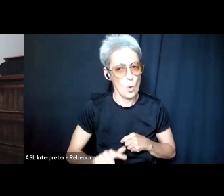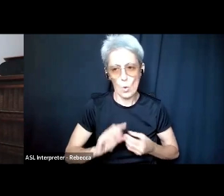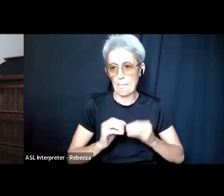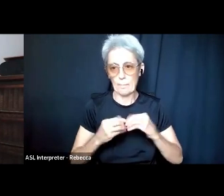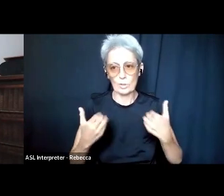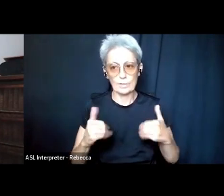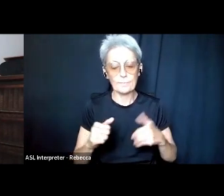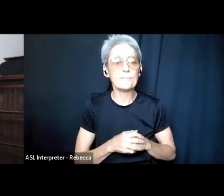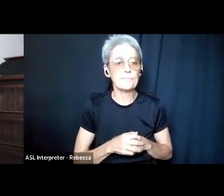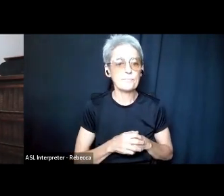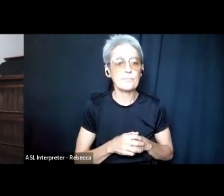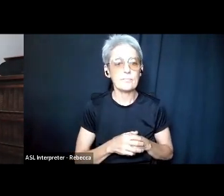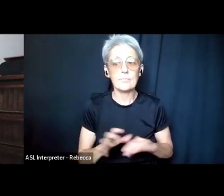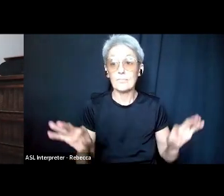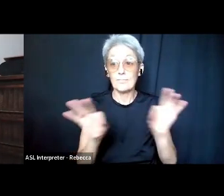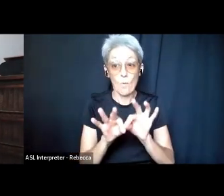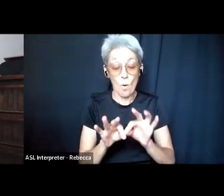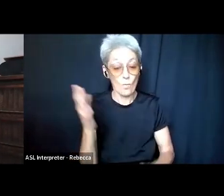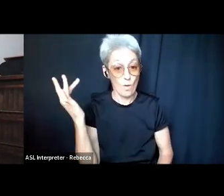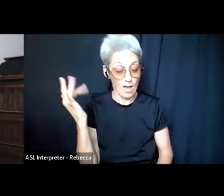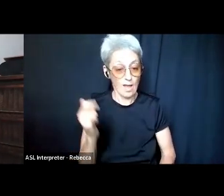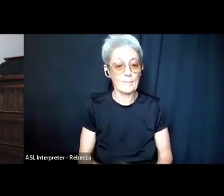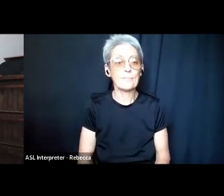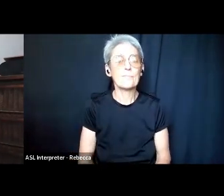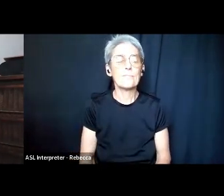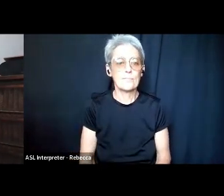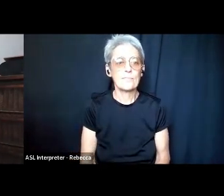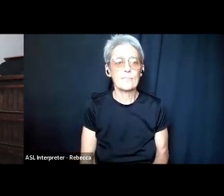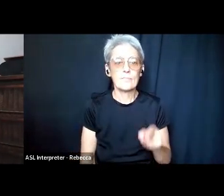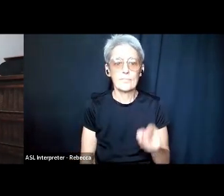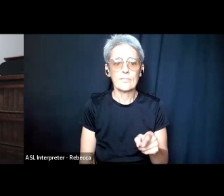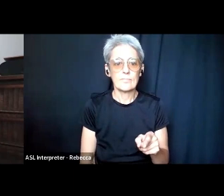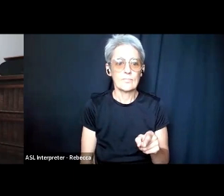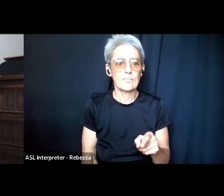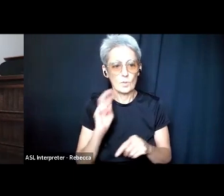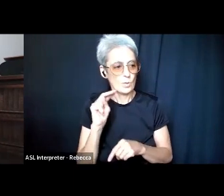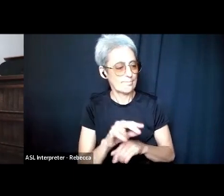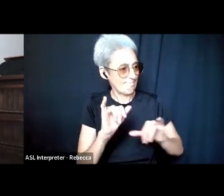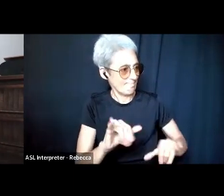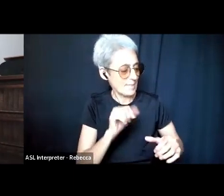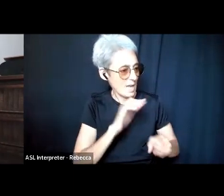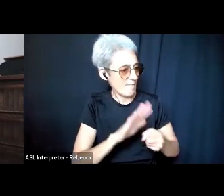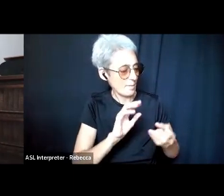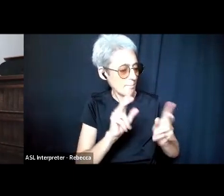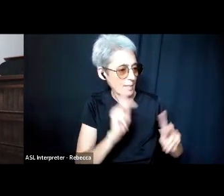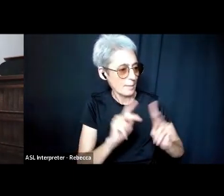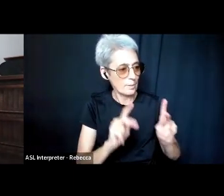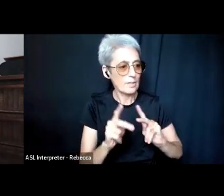this is one of the drivers for attention to family peer support. There are not